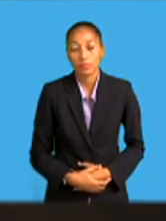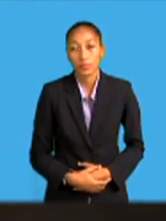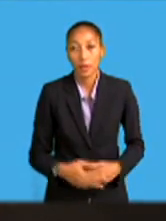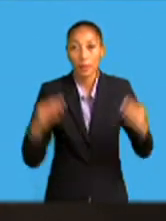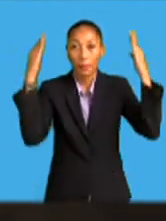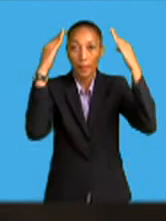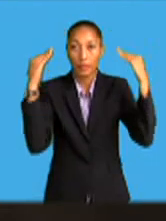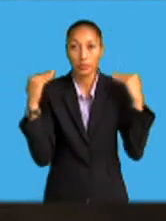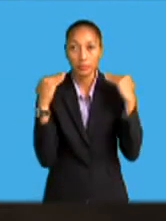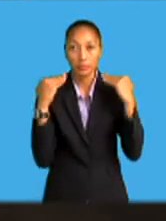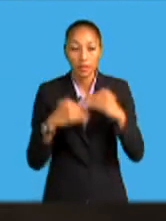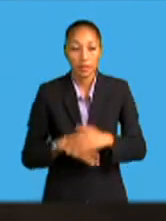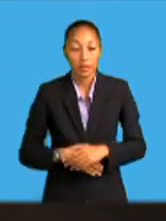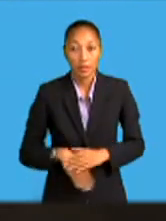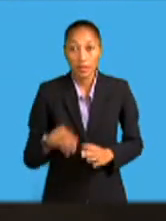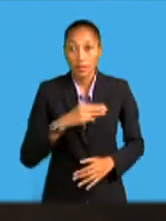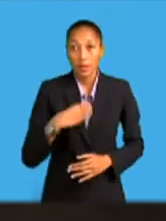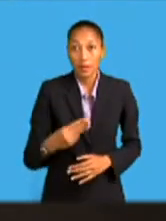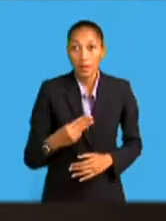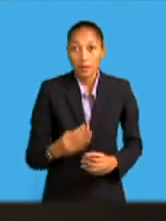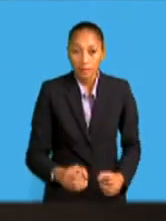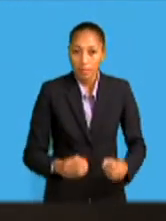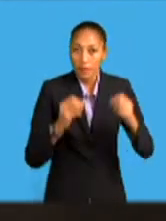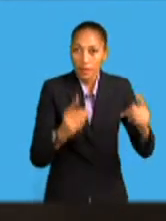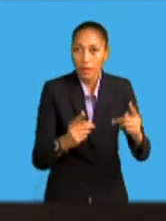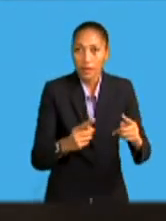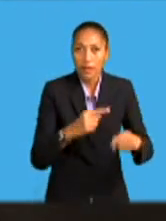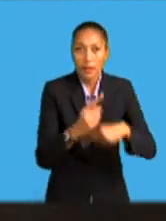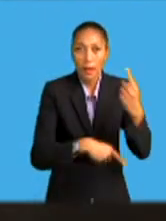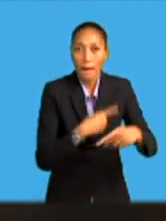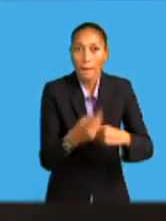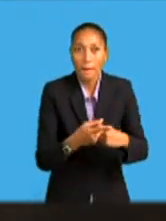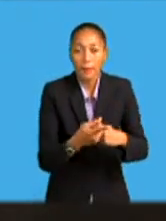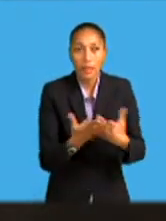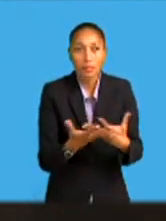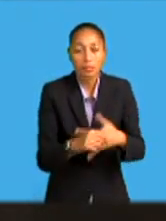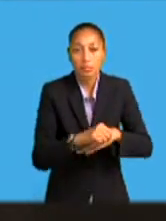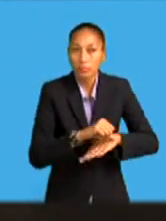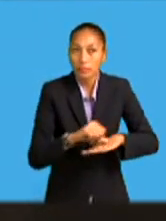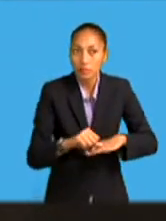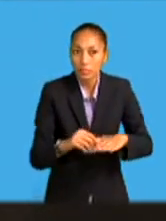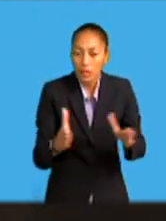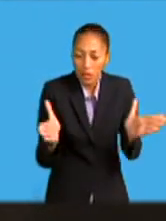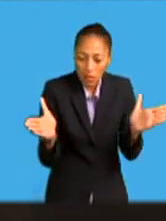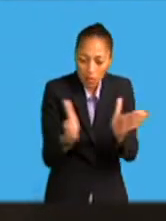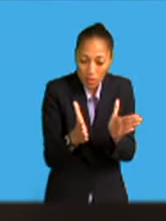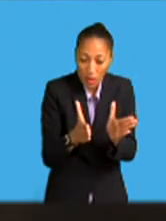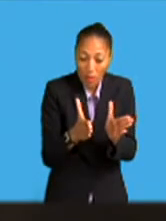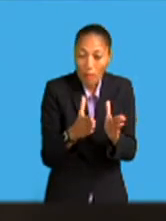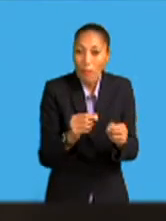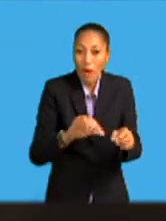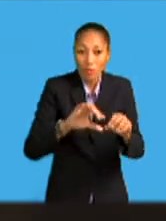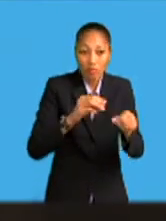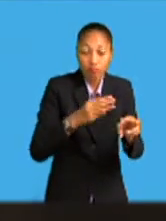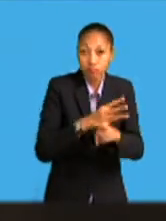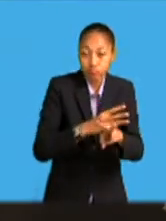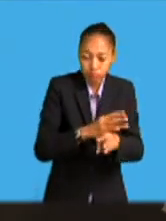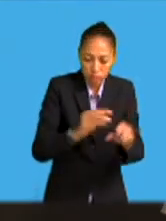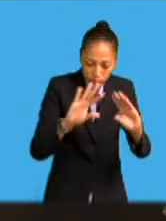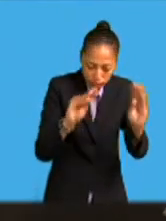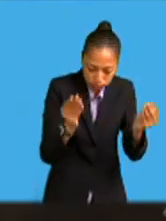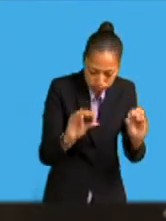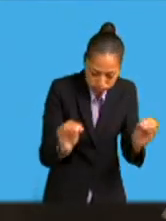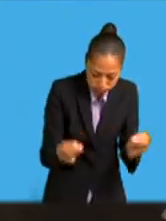Madam Speaker, the Ministry provides an annual subsidy program whereby small and medium wood carving enterprises are